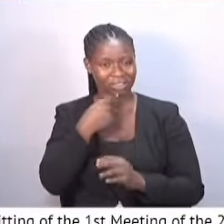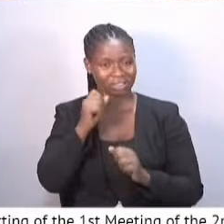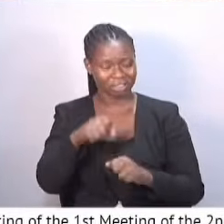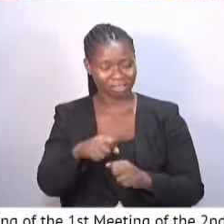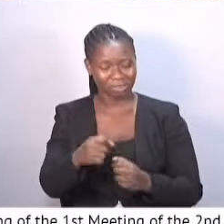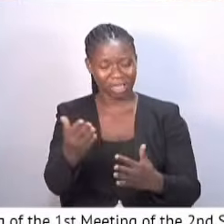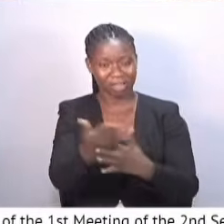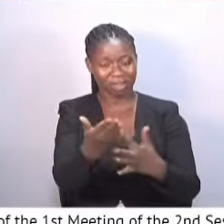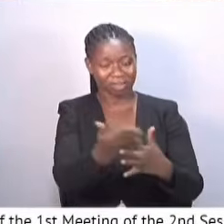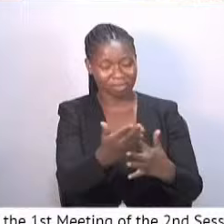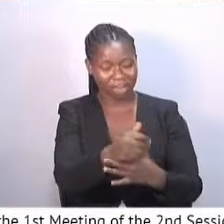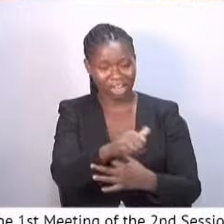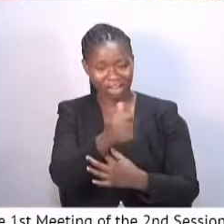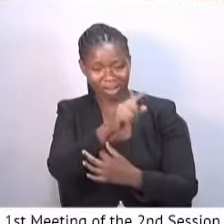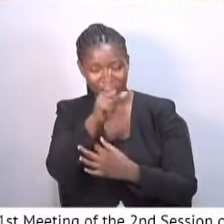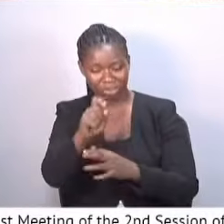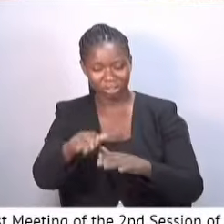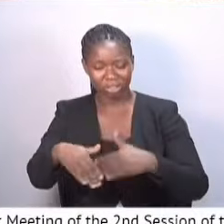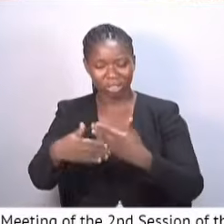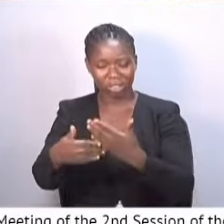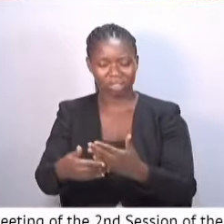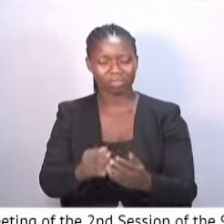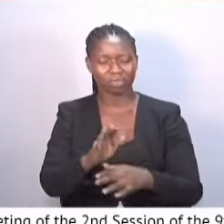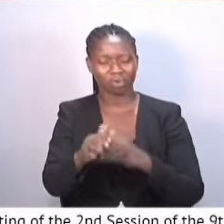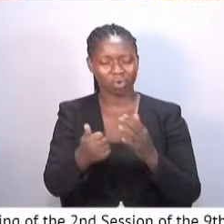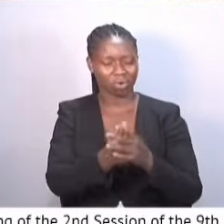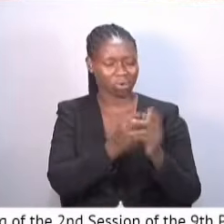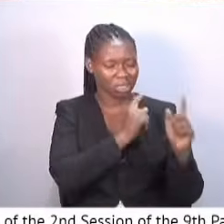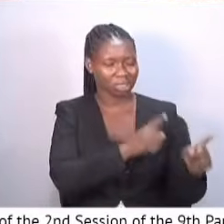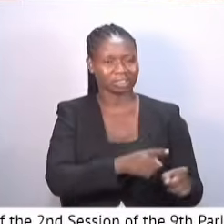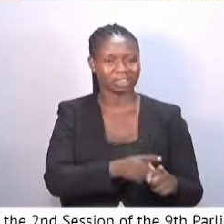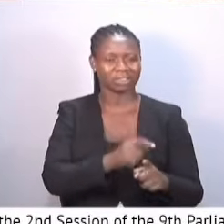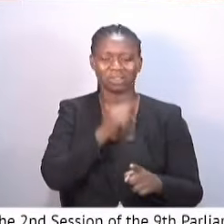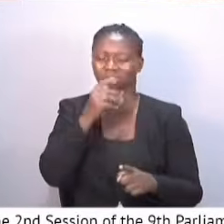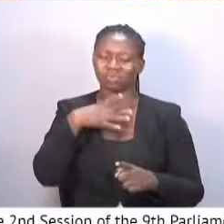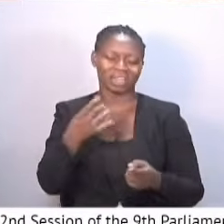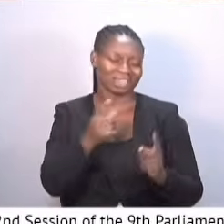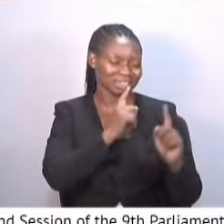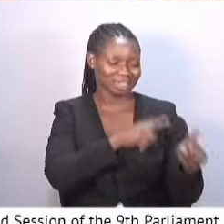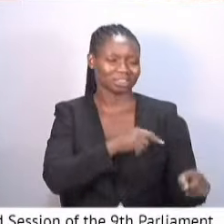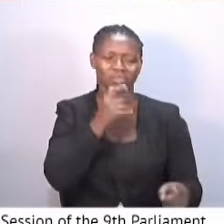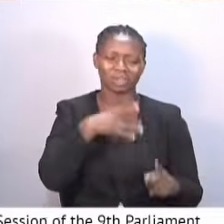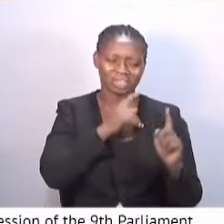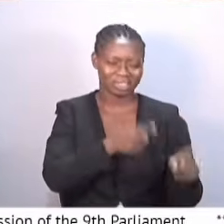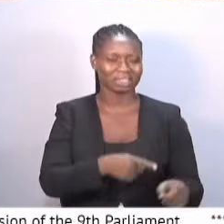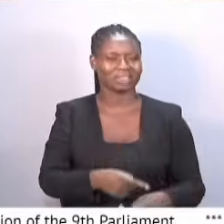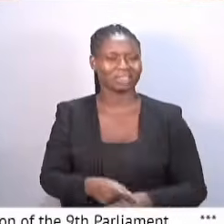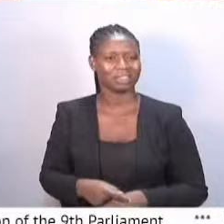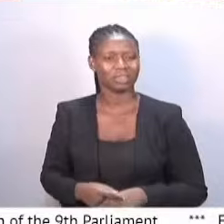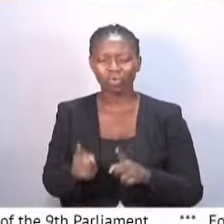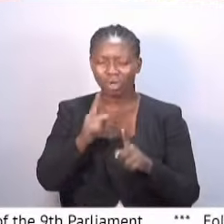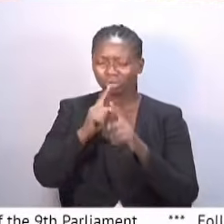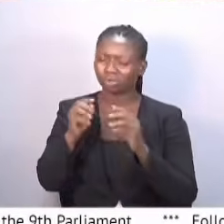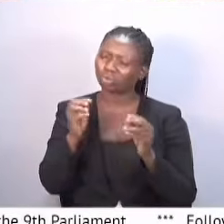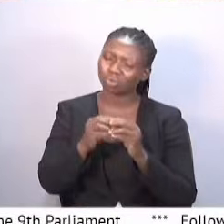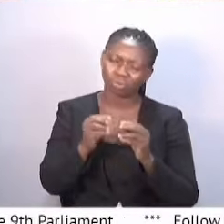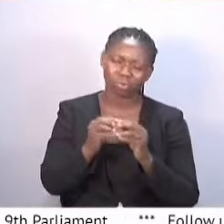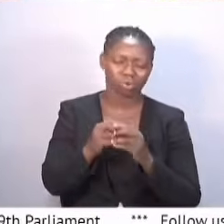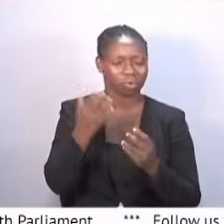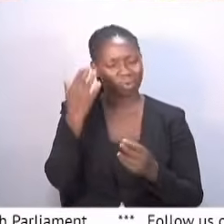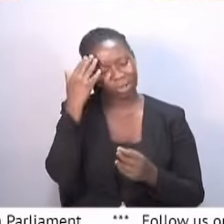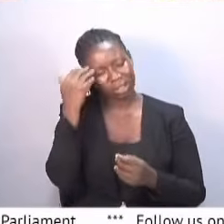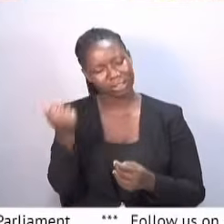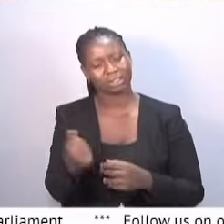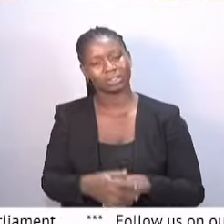file a specific question, then I'll provide those details. Then you say you don't like the answer, and you are intimidating him.